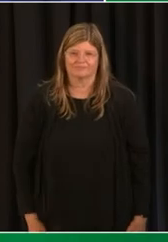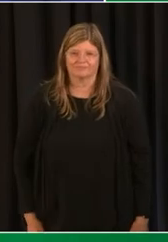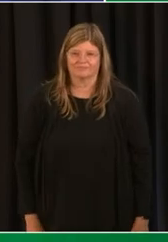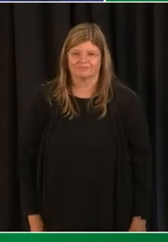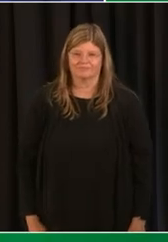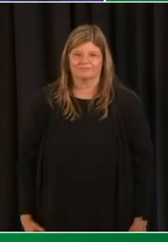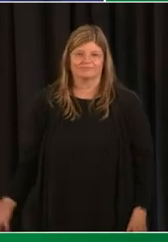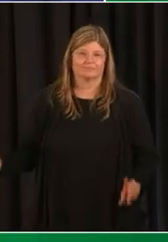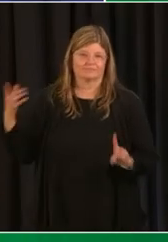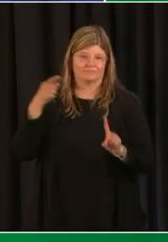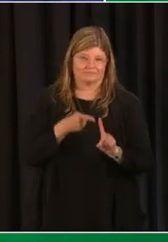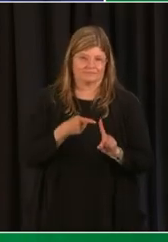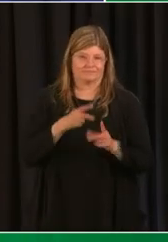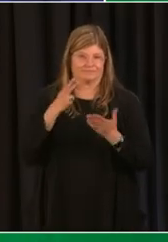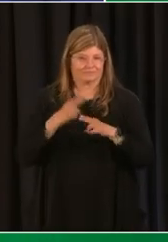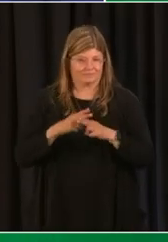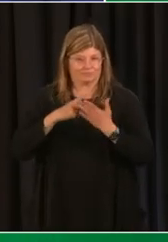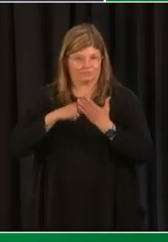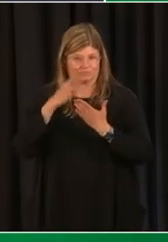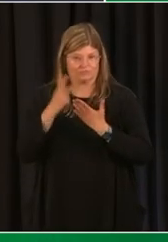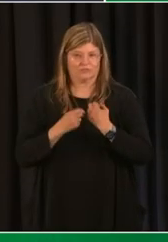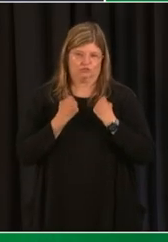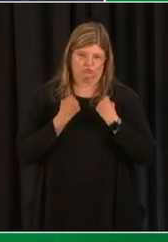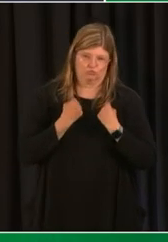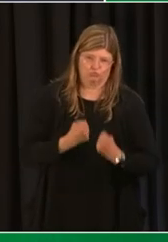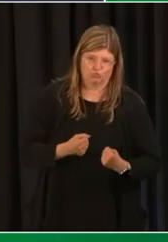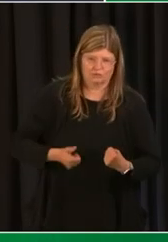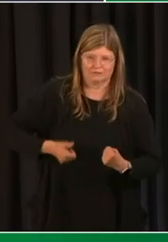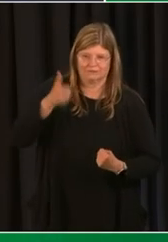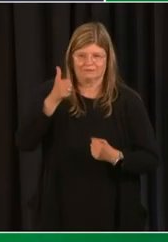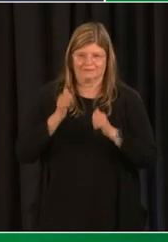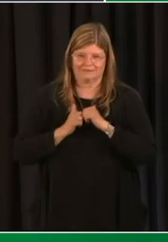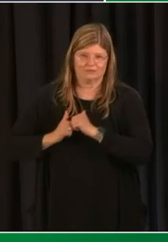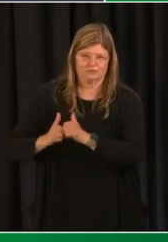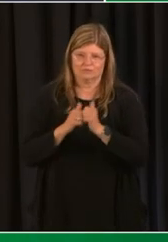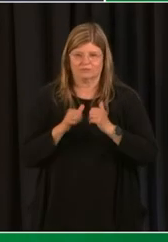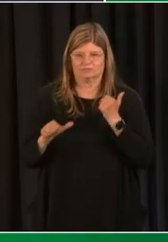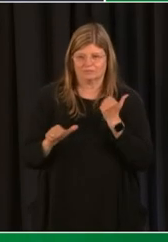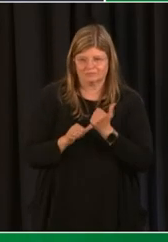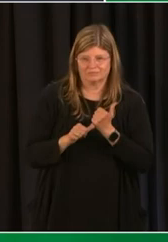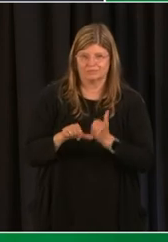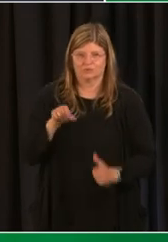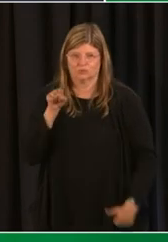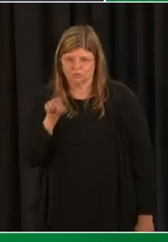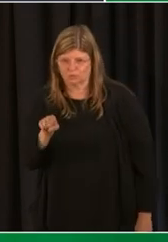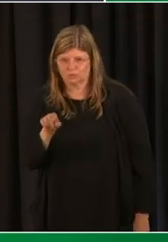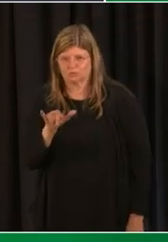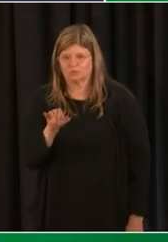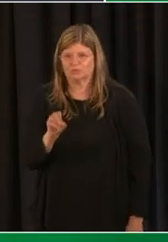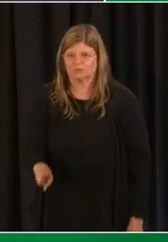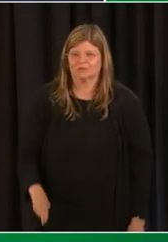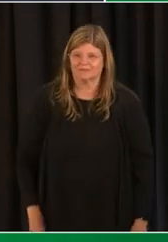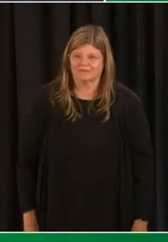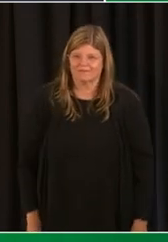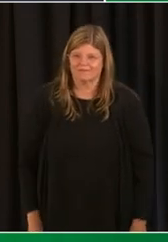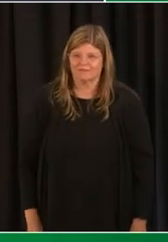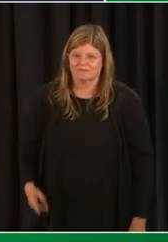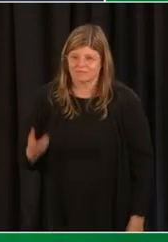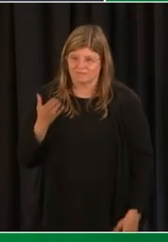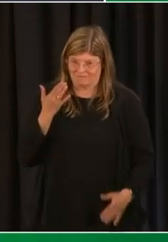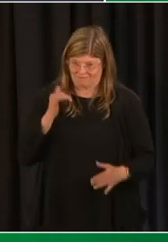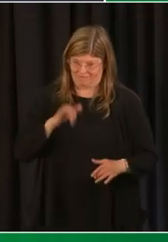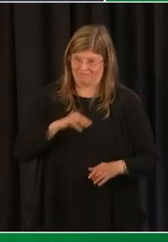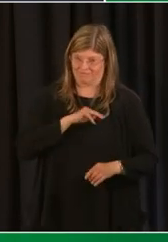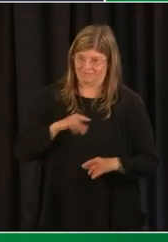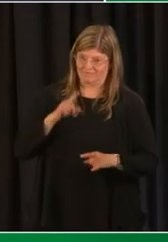it all boils down to the name of the program, Stronger Together Assisting You. And so the reason why Mayor Bowser named the program that, the